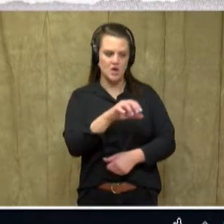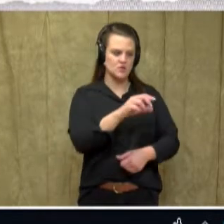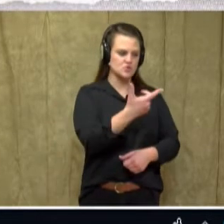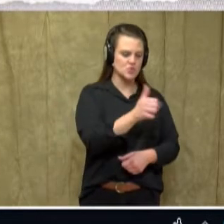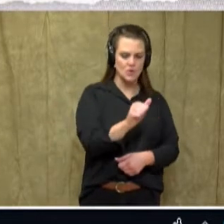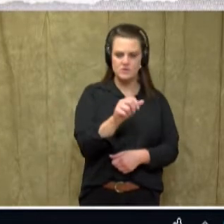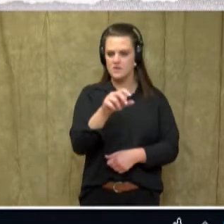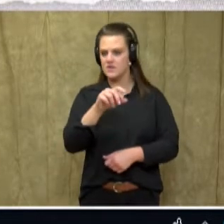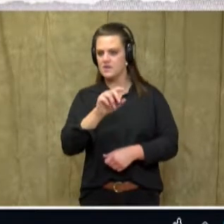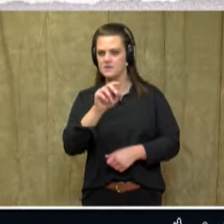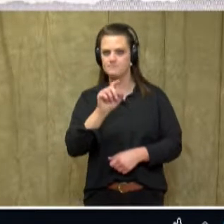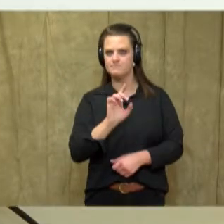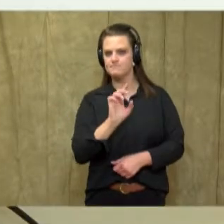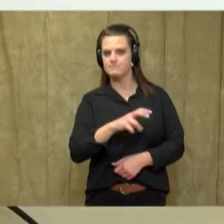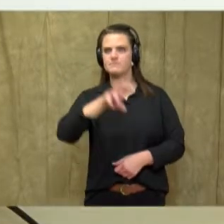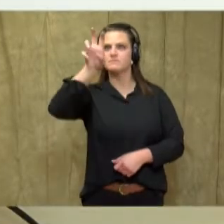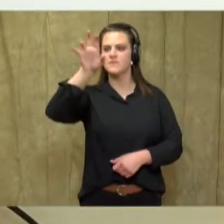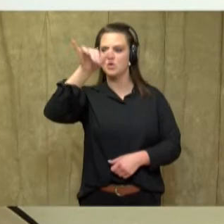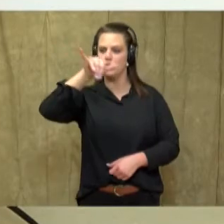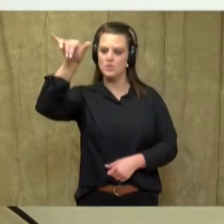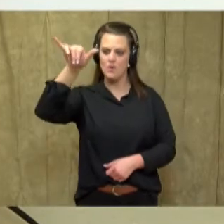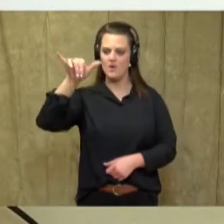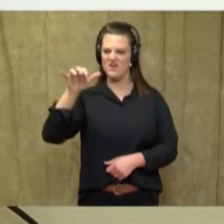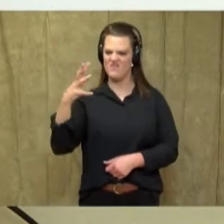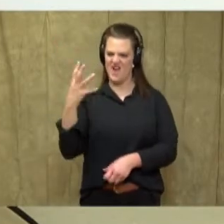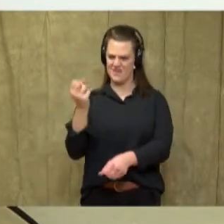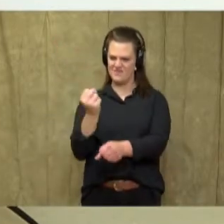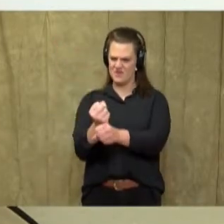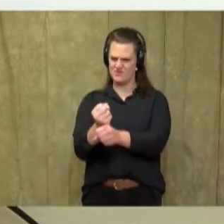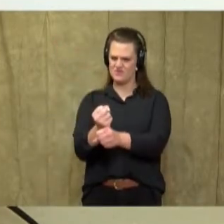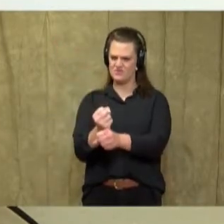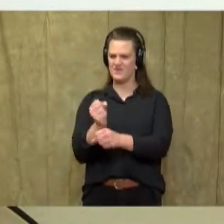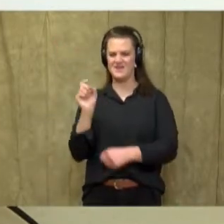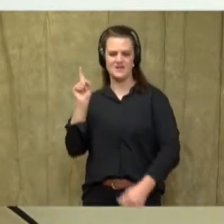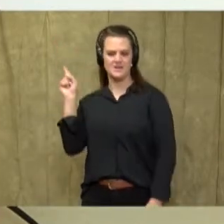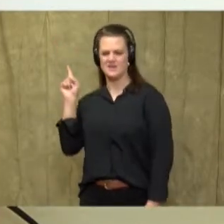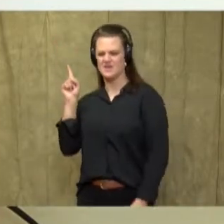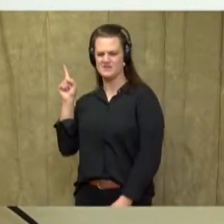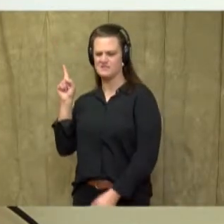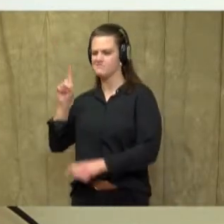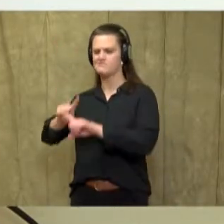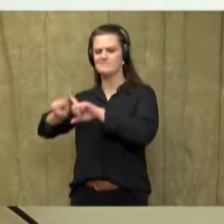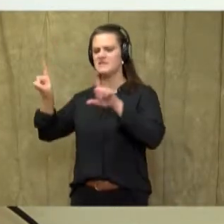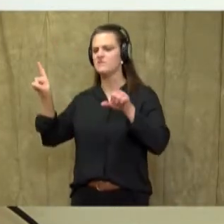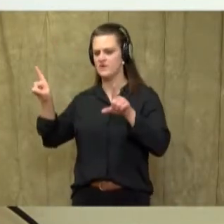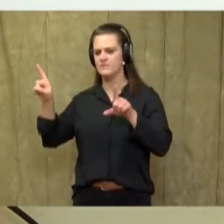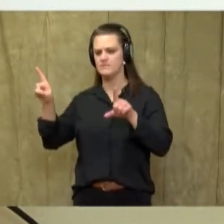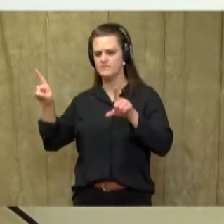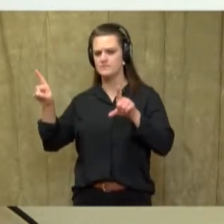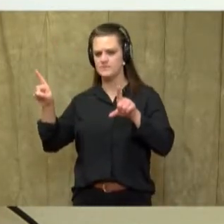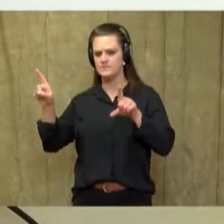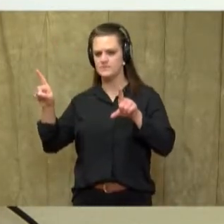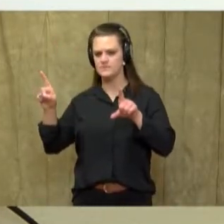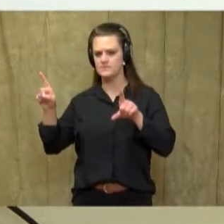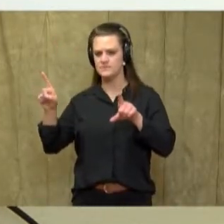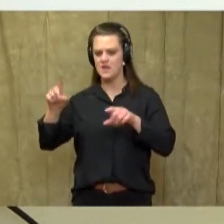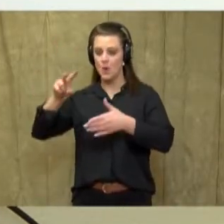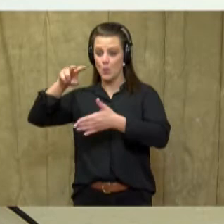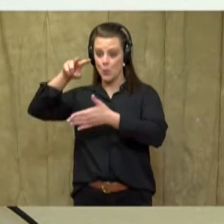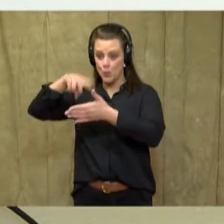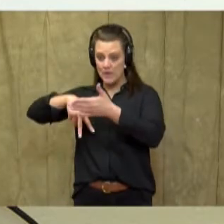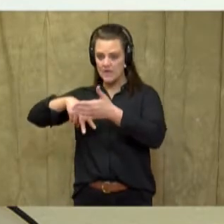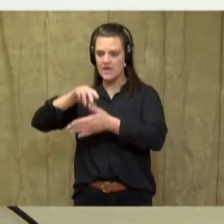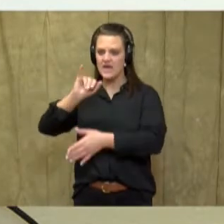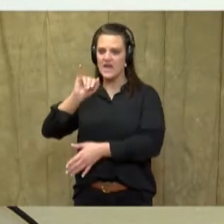York. But I don't think this is what this is going to be about, boys and girls, because reading of